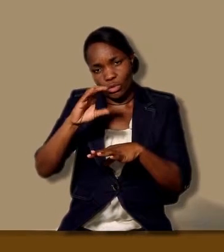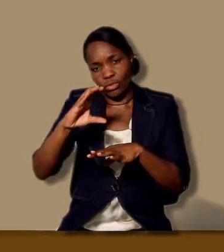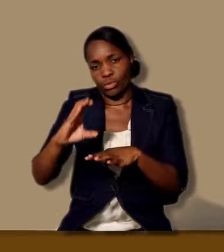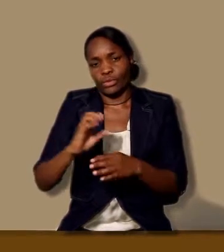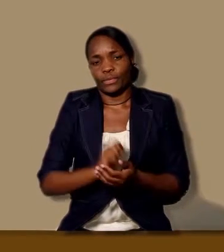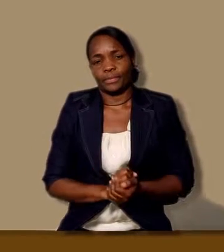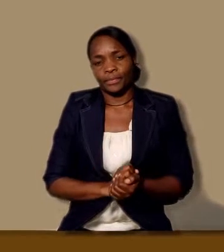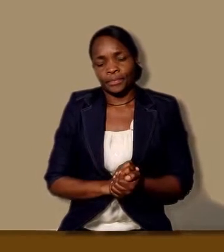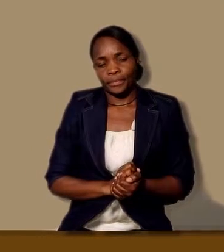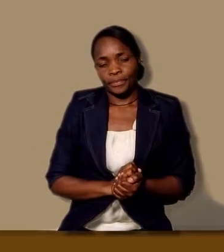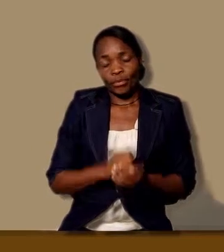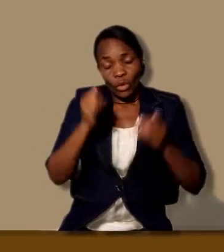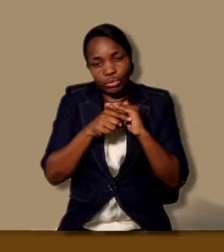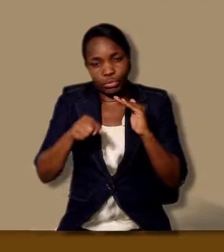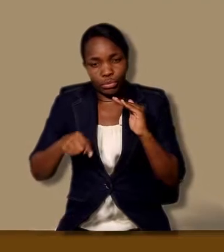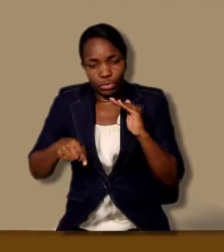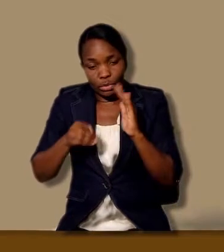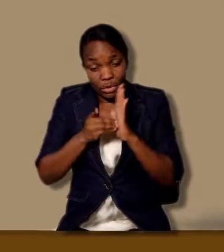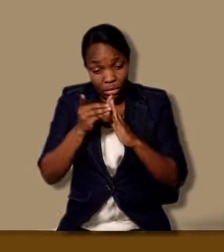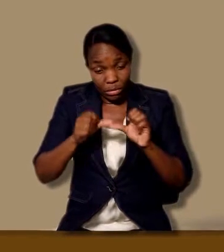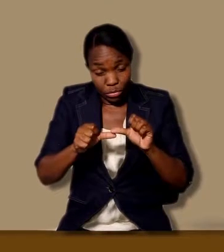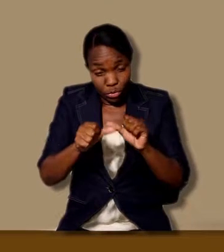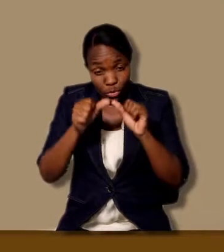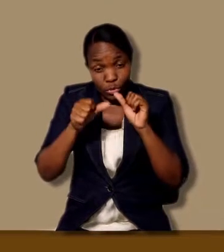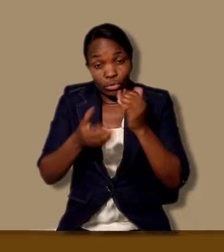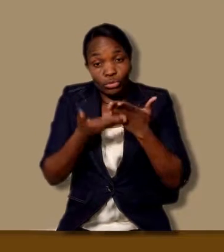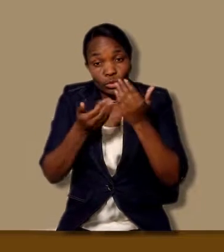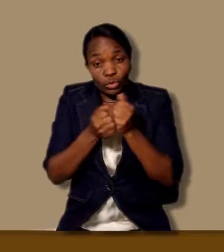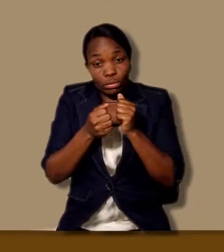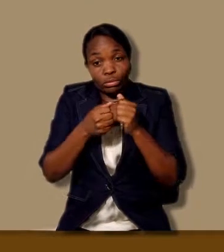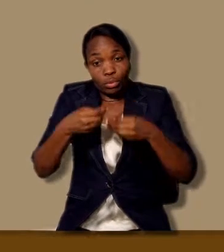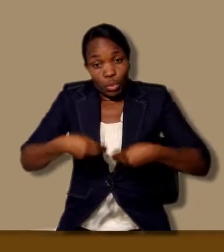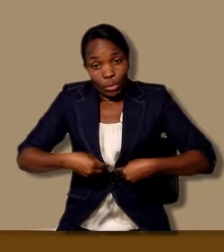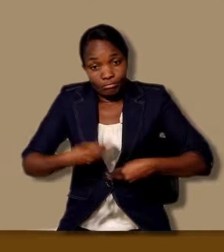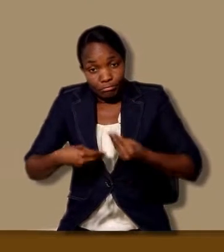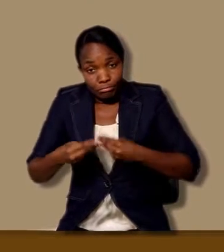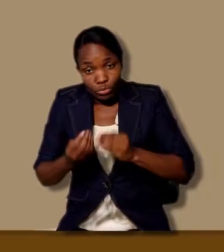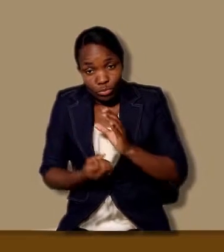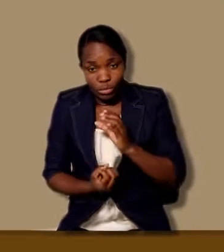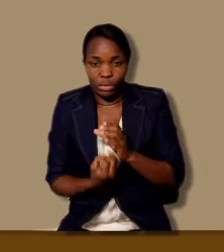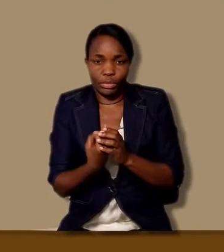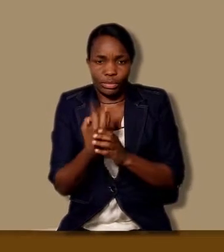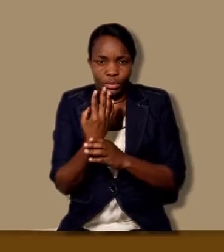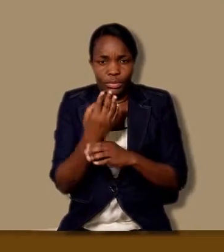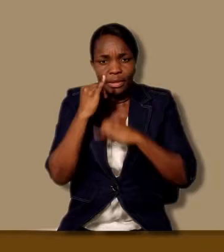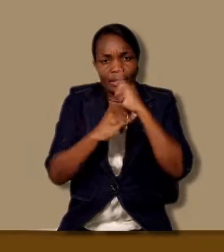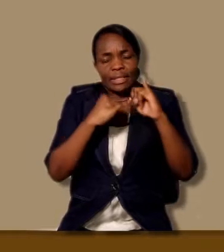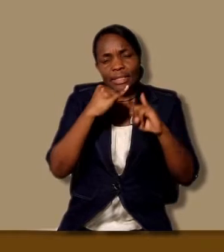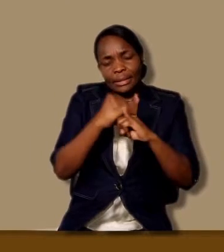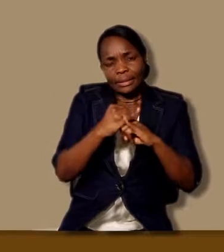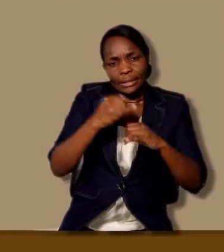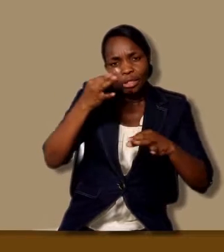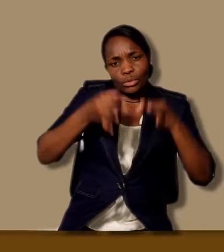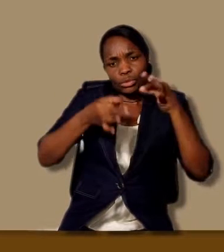ECOSOC. The World Bank and IMF help developing countries to reduce poverty and advance